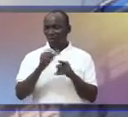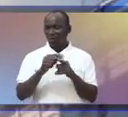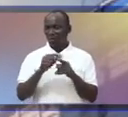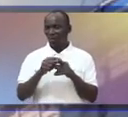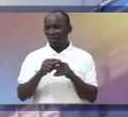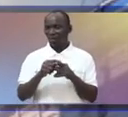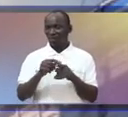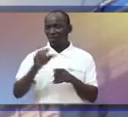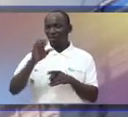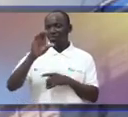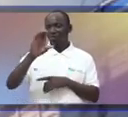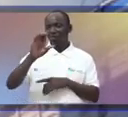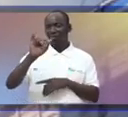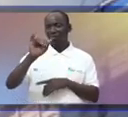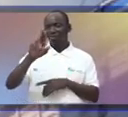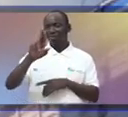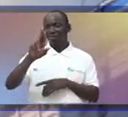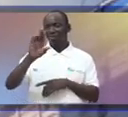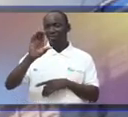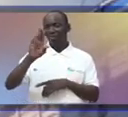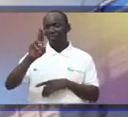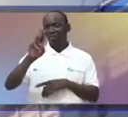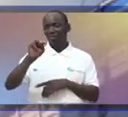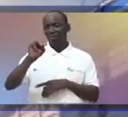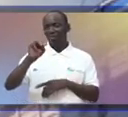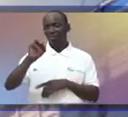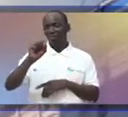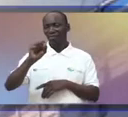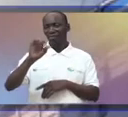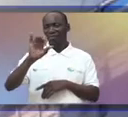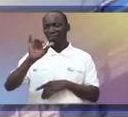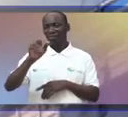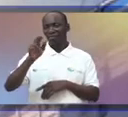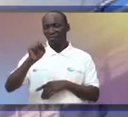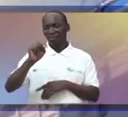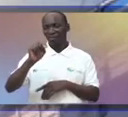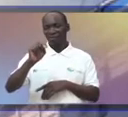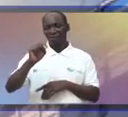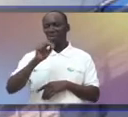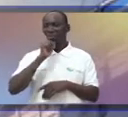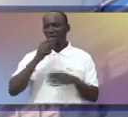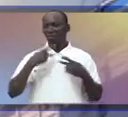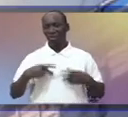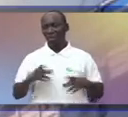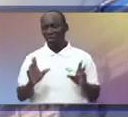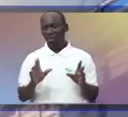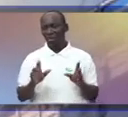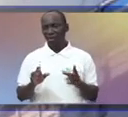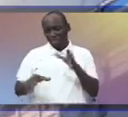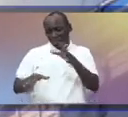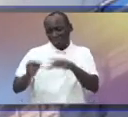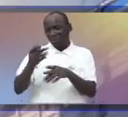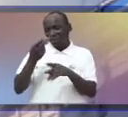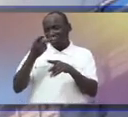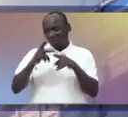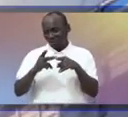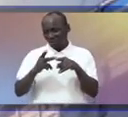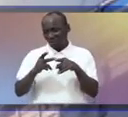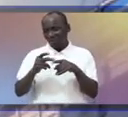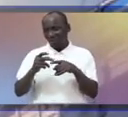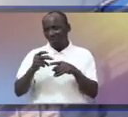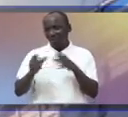that every person should experience. It is not a physical circumcision which is done on a